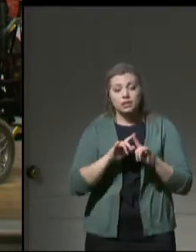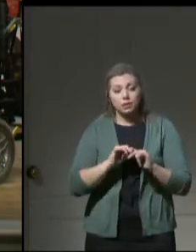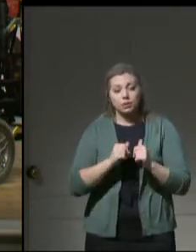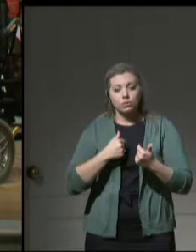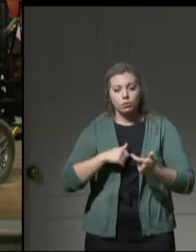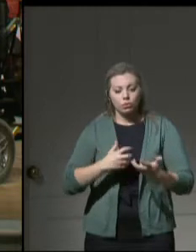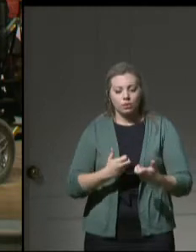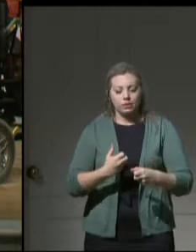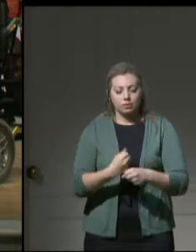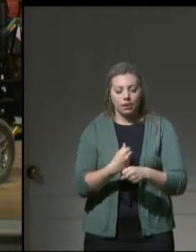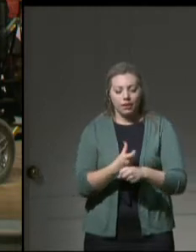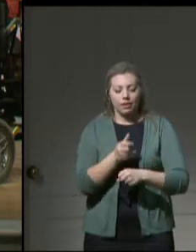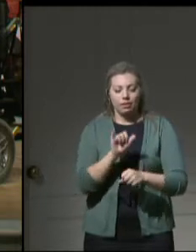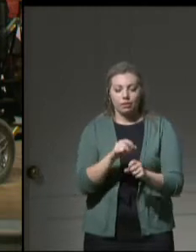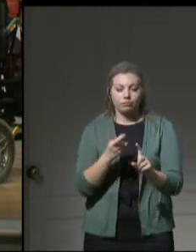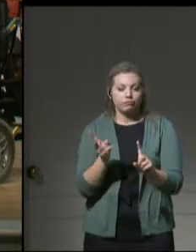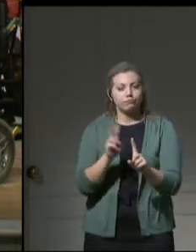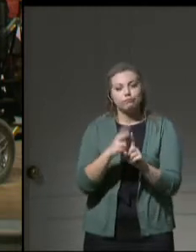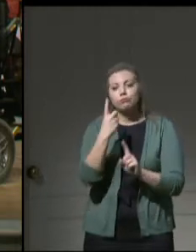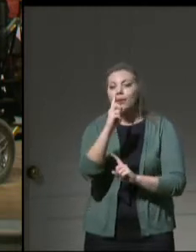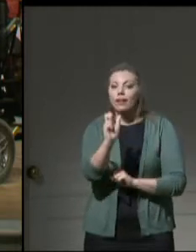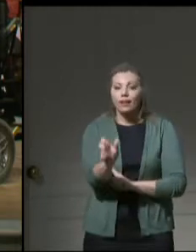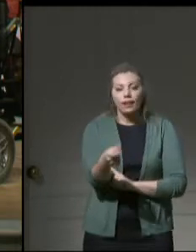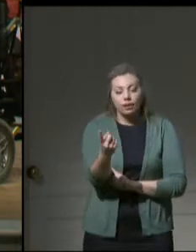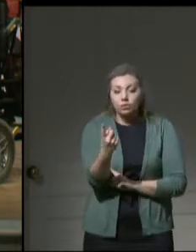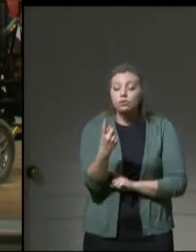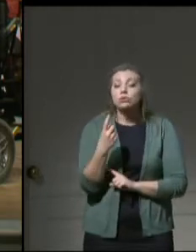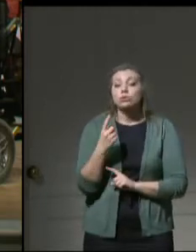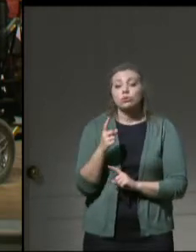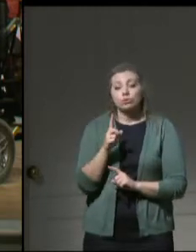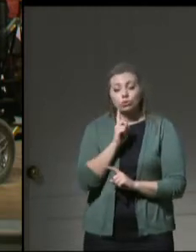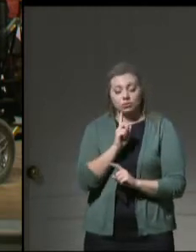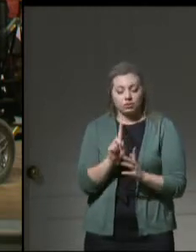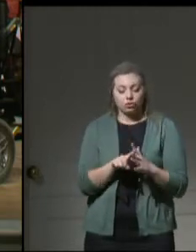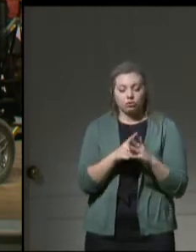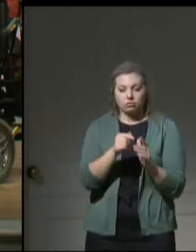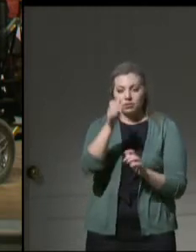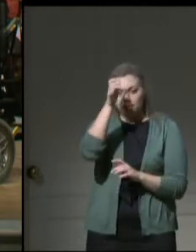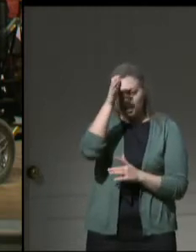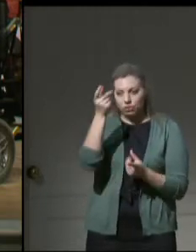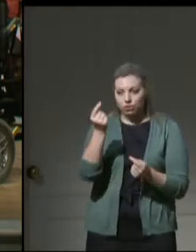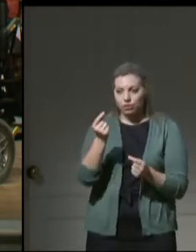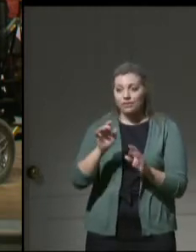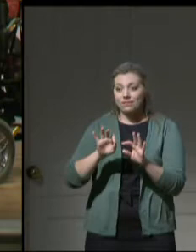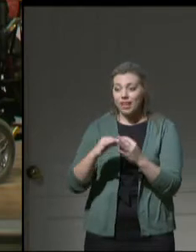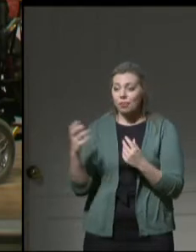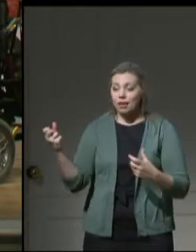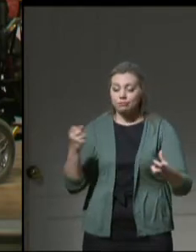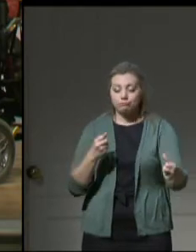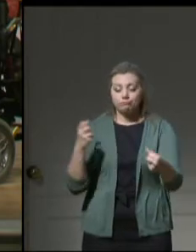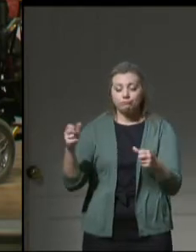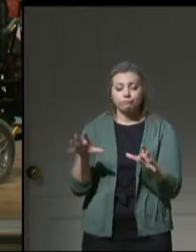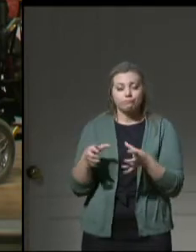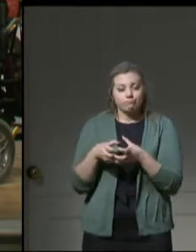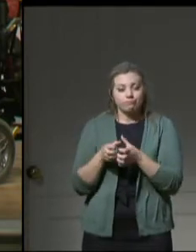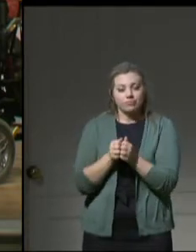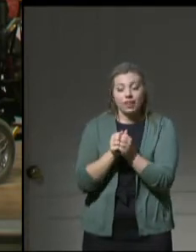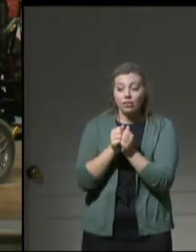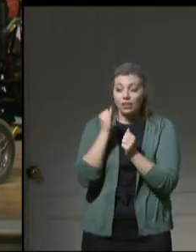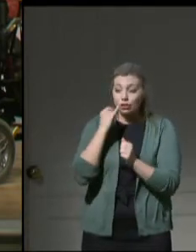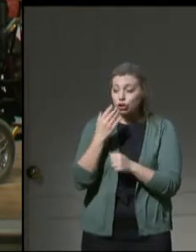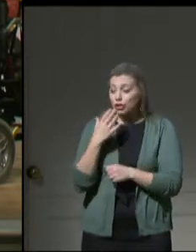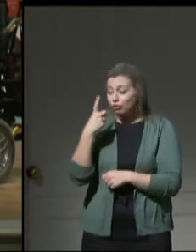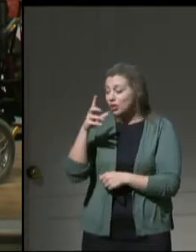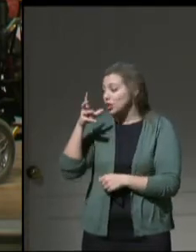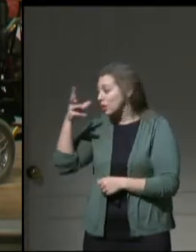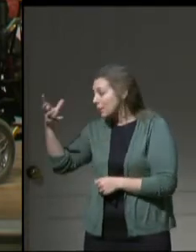it relevant for anybody. So we started more with this concept of bringing families together. If it's gonna be good for